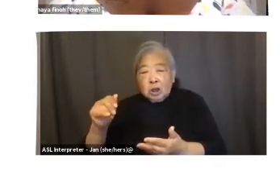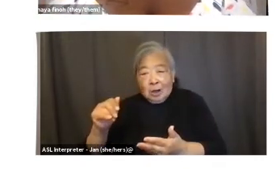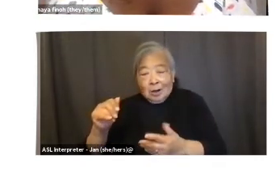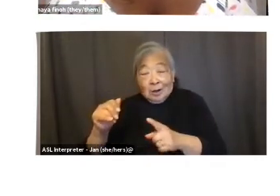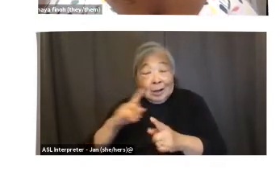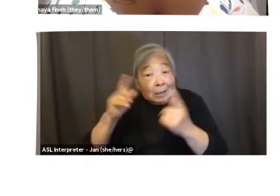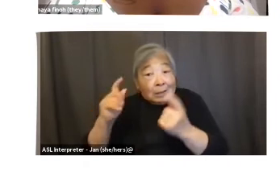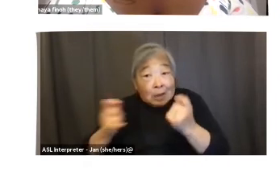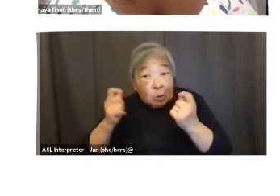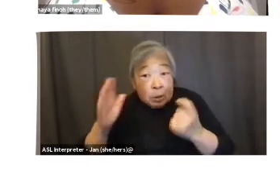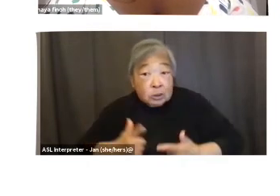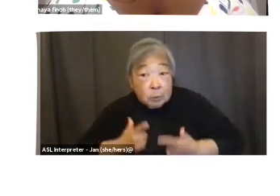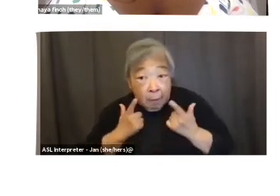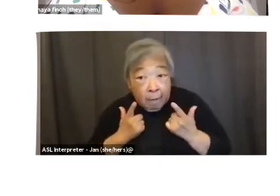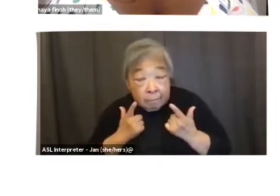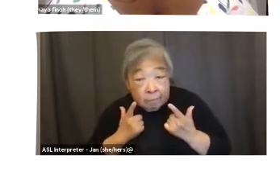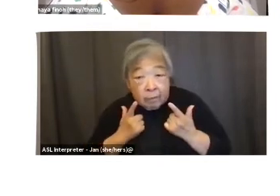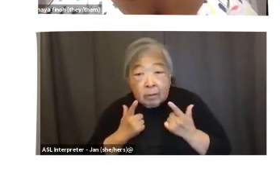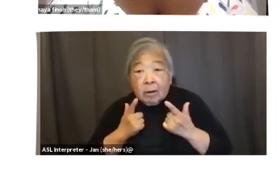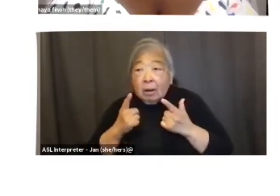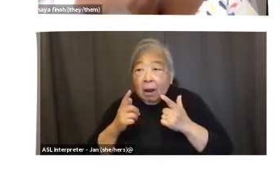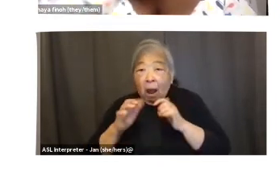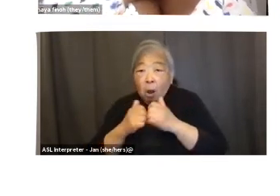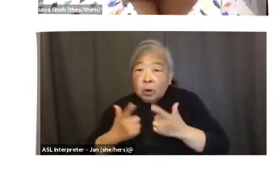the impact of her life on her loved ones.